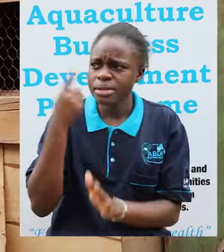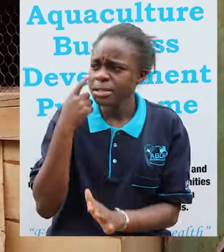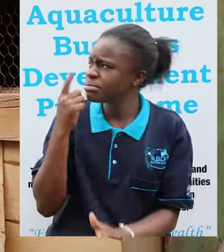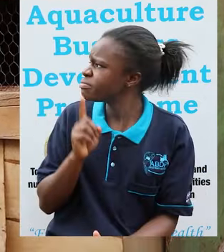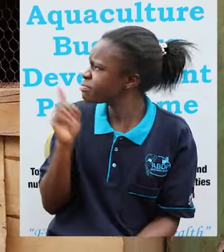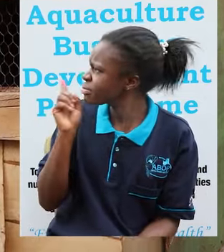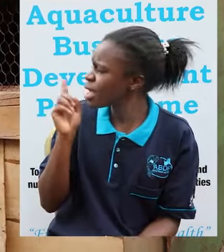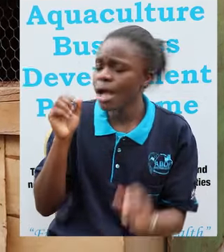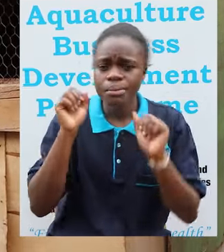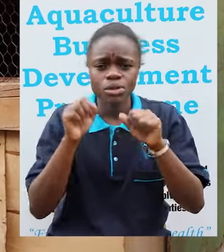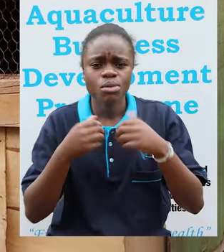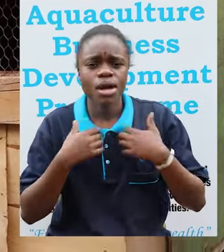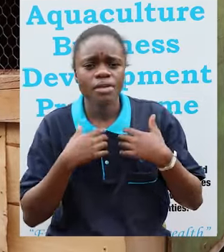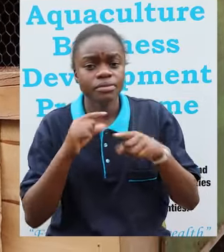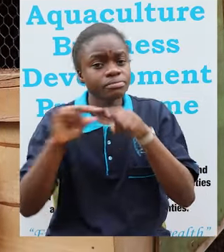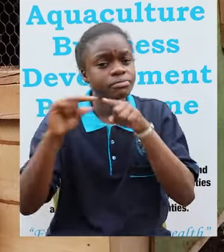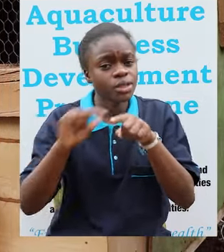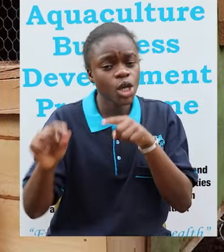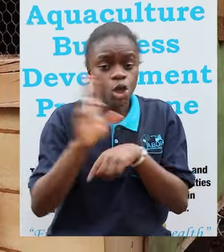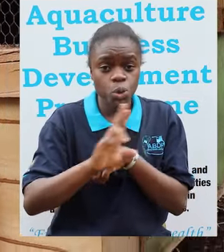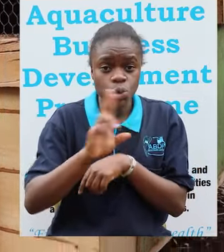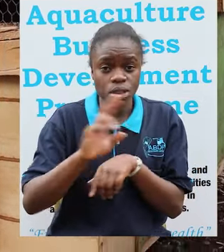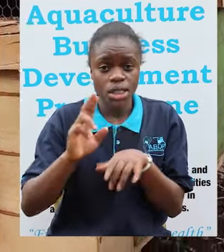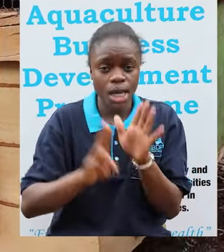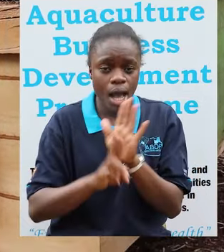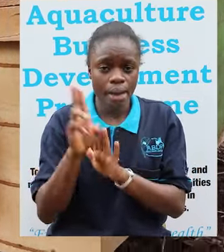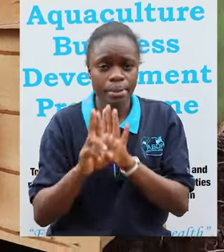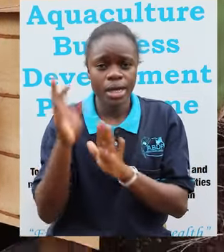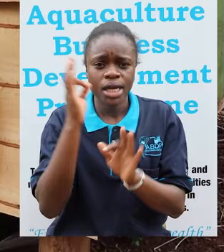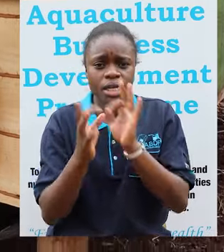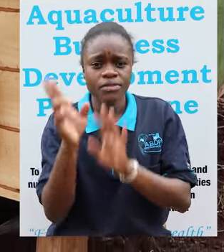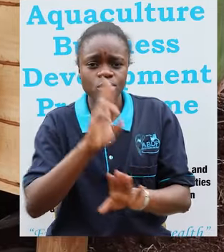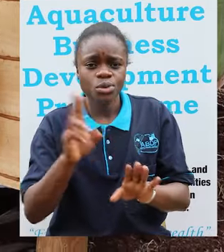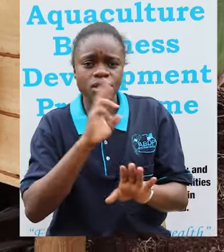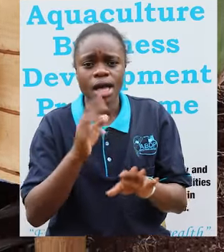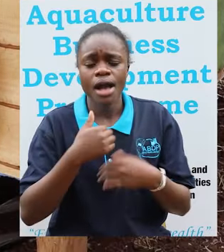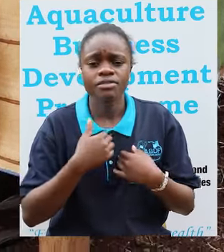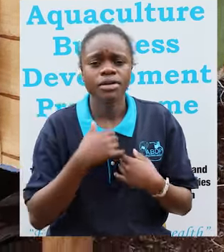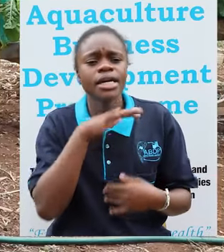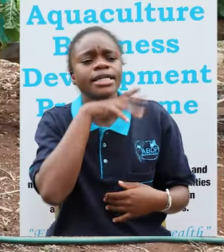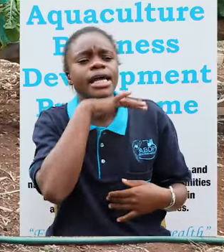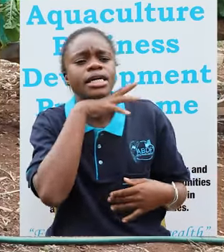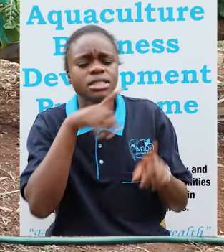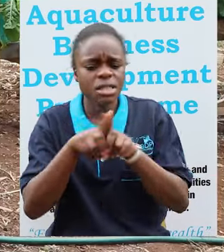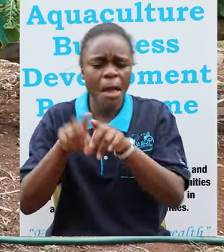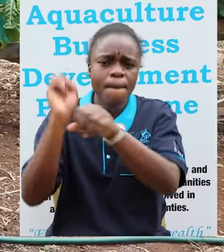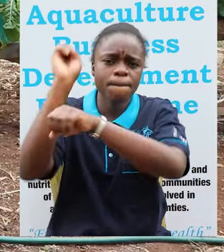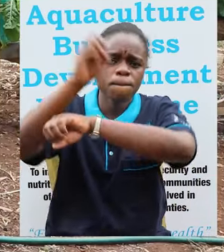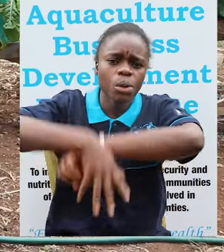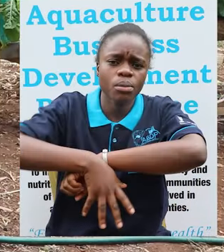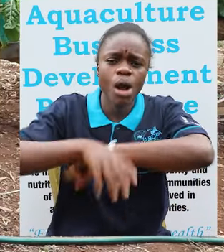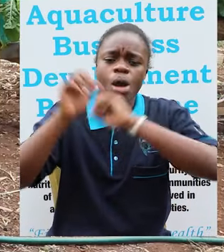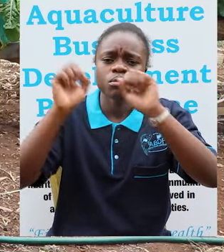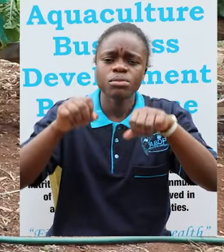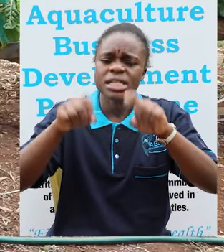I have my vegetable garden. The vegetable garden, what I will need is well-rotten manure, like the one